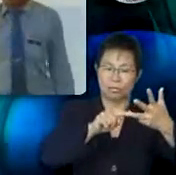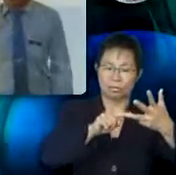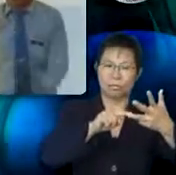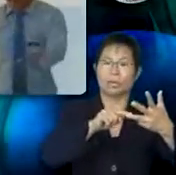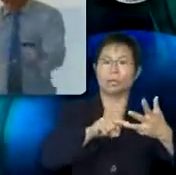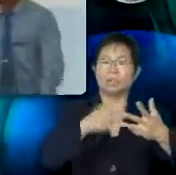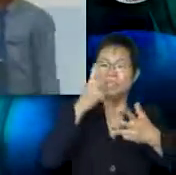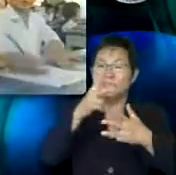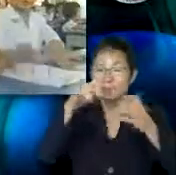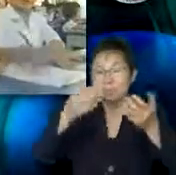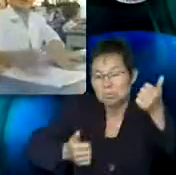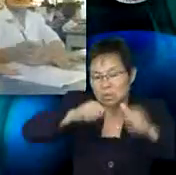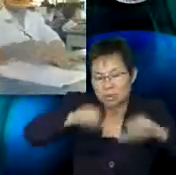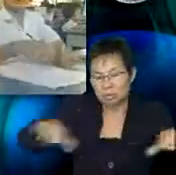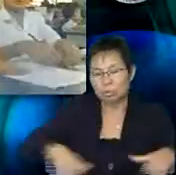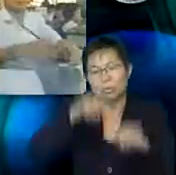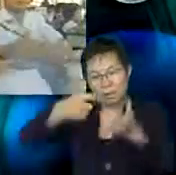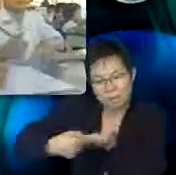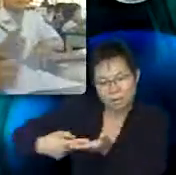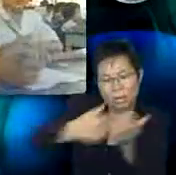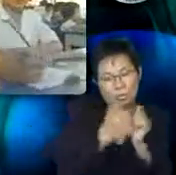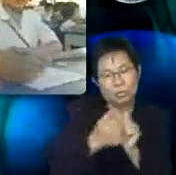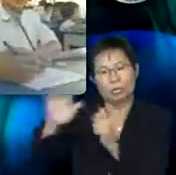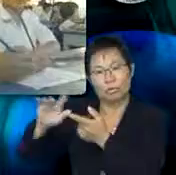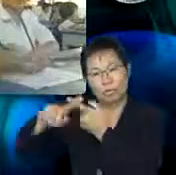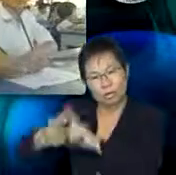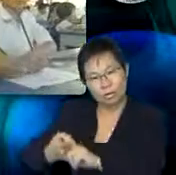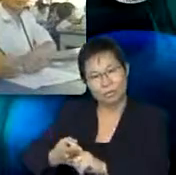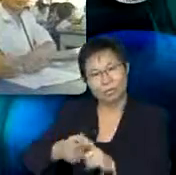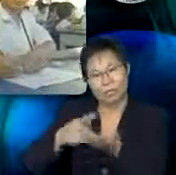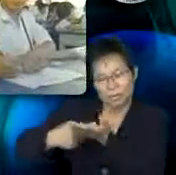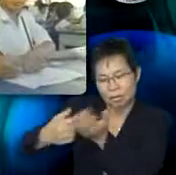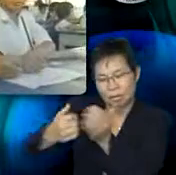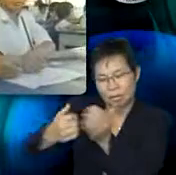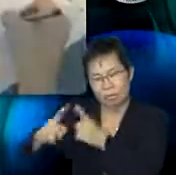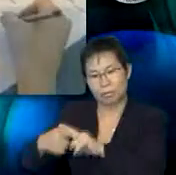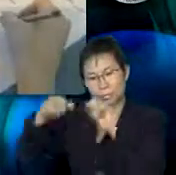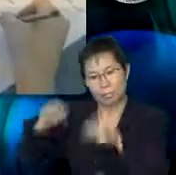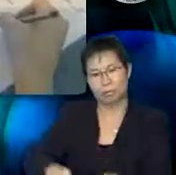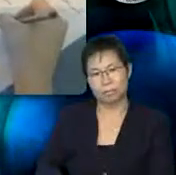fourth one. See whether you can do it. Huh? Okay, you can discuss with your friends. Okay, you can discuss with your friends.